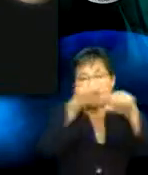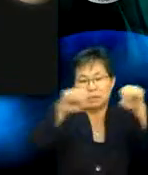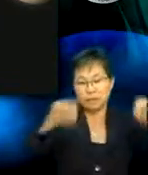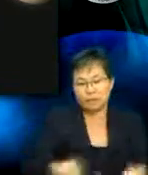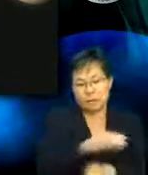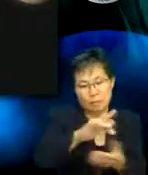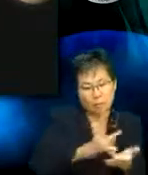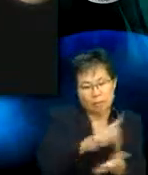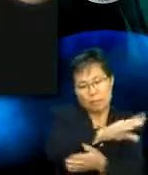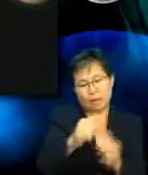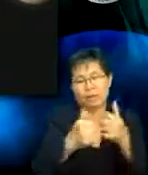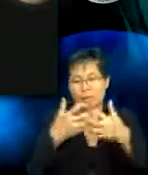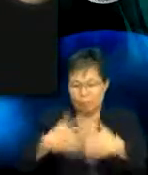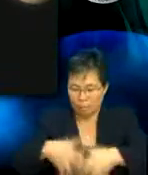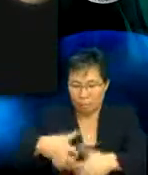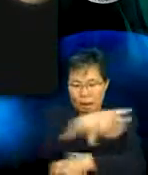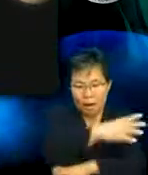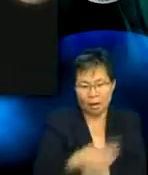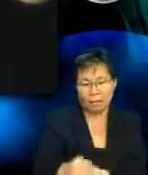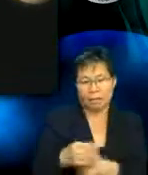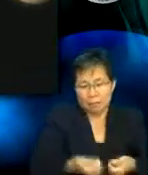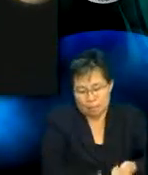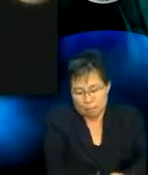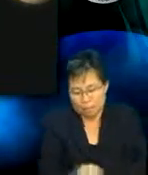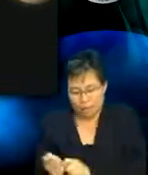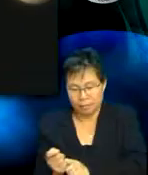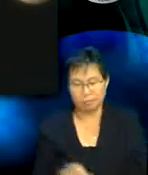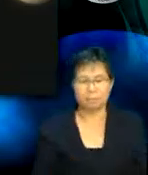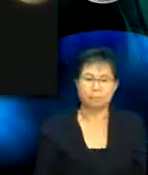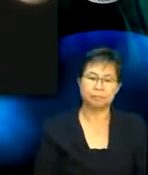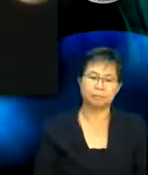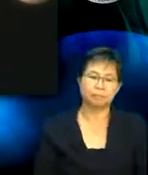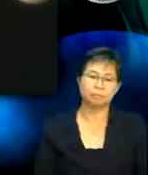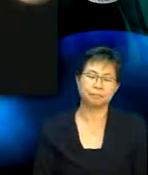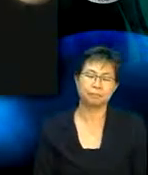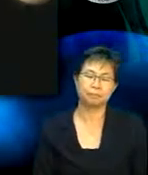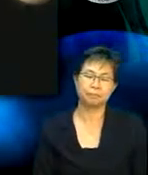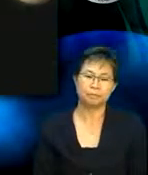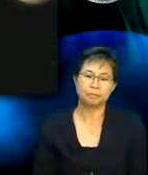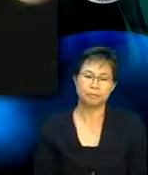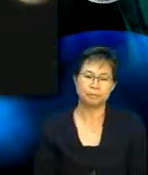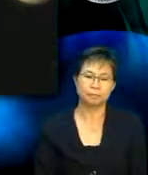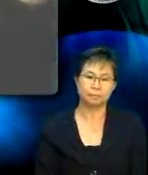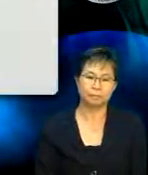natural resources, defense systems, medicine, manufacturing, and